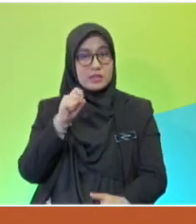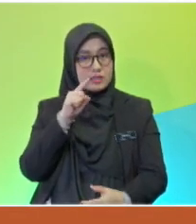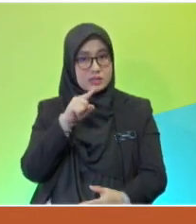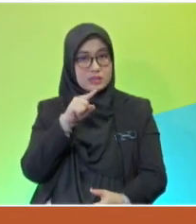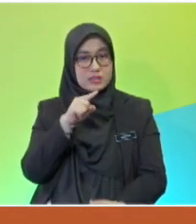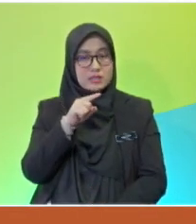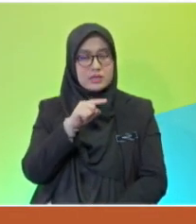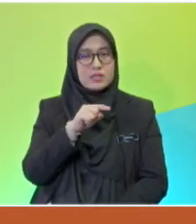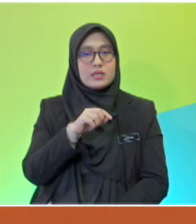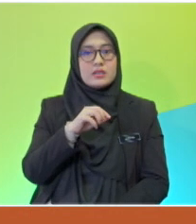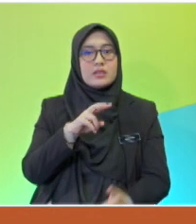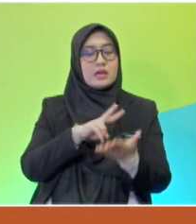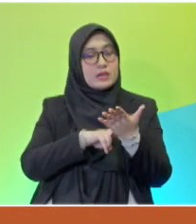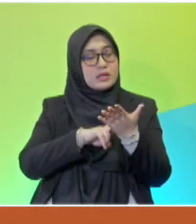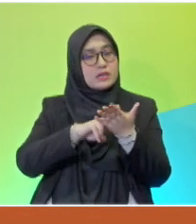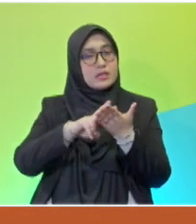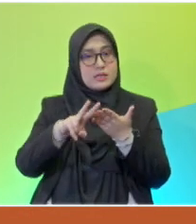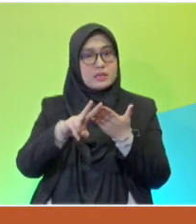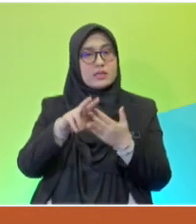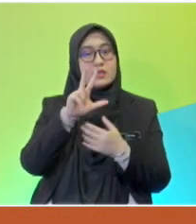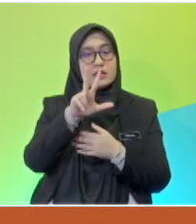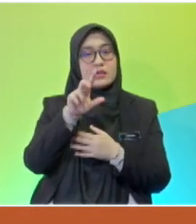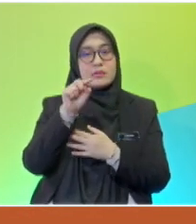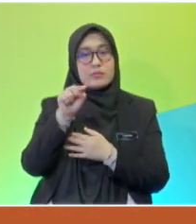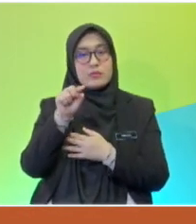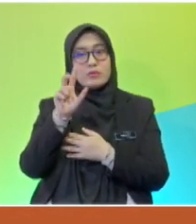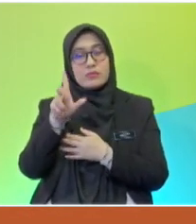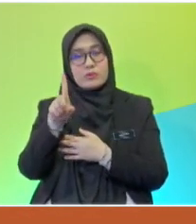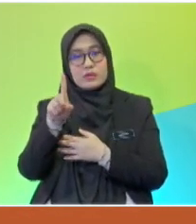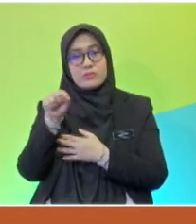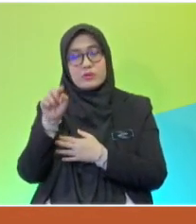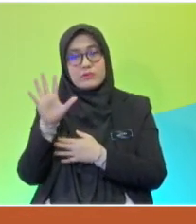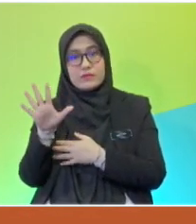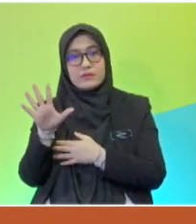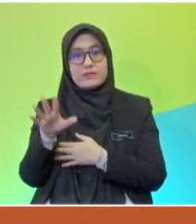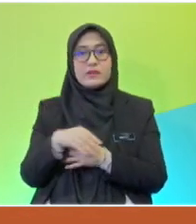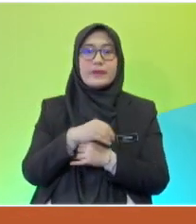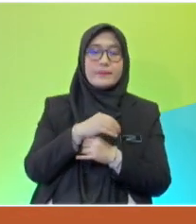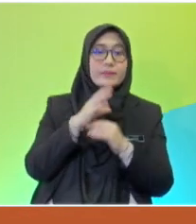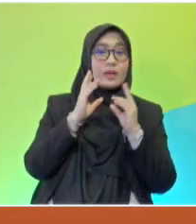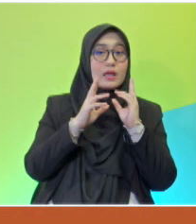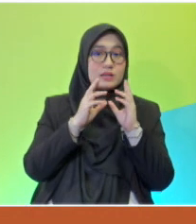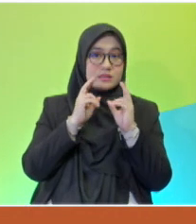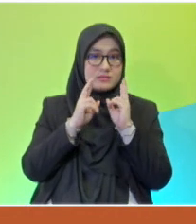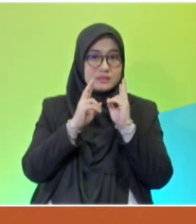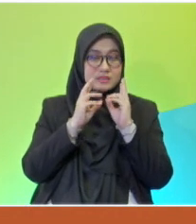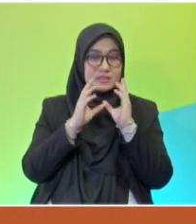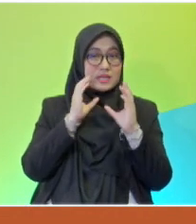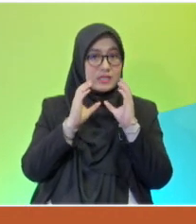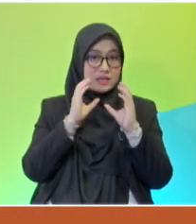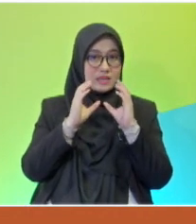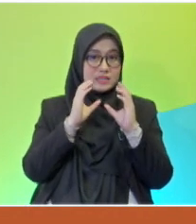reading 3.1.5, and there's a complementary skill, which is speaking. So again, teachers, if you feel